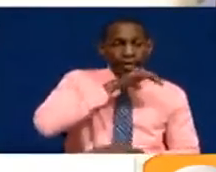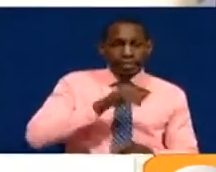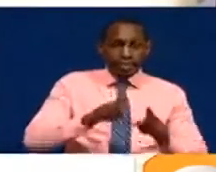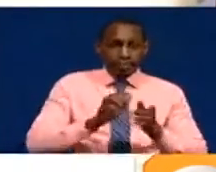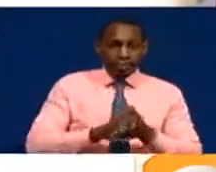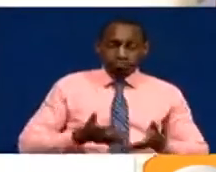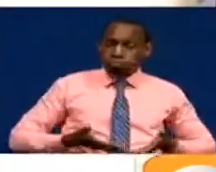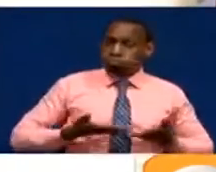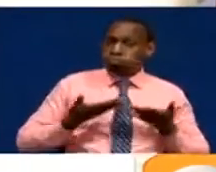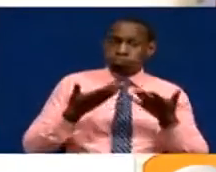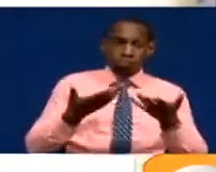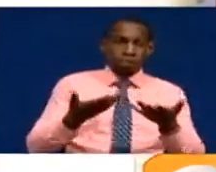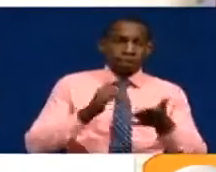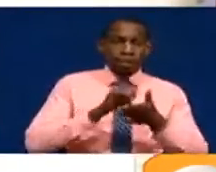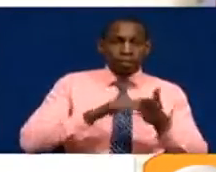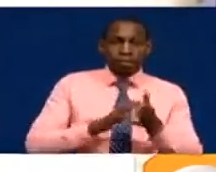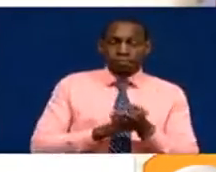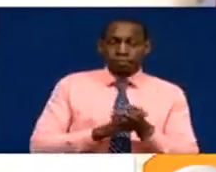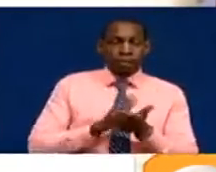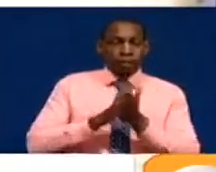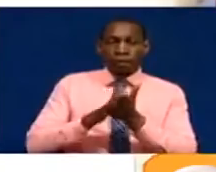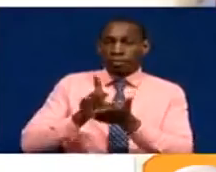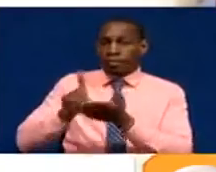come out and said there was no such thing.